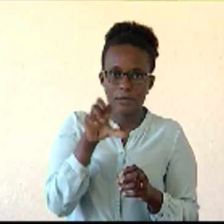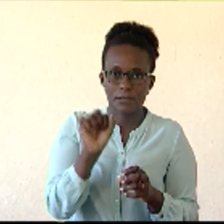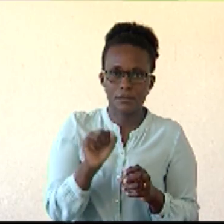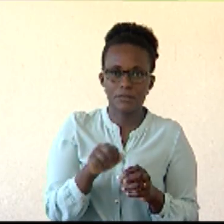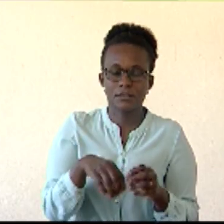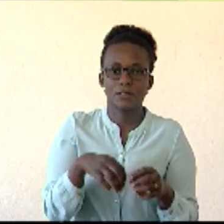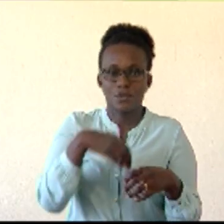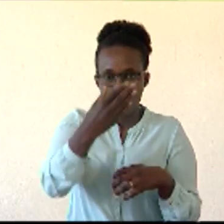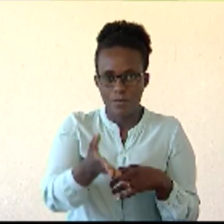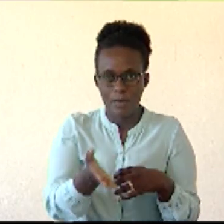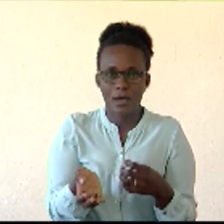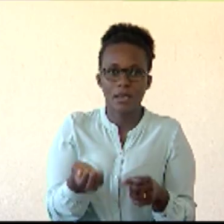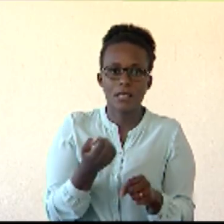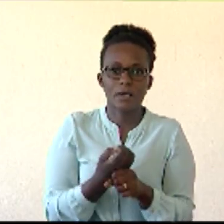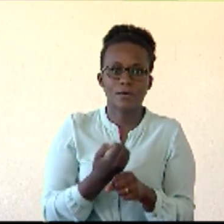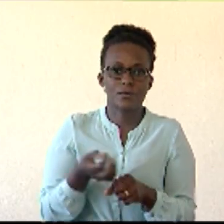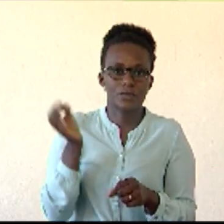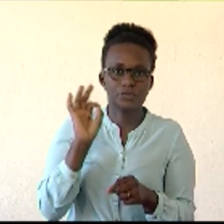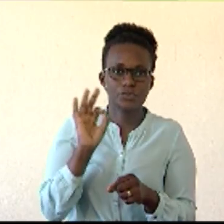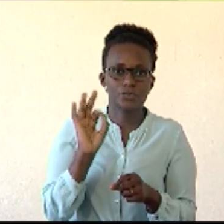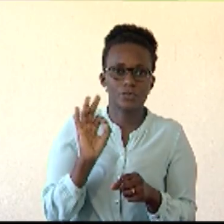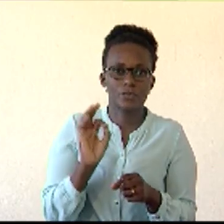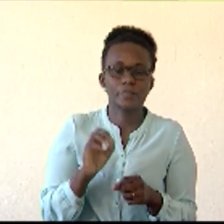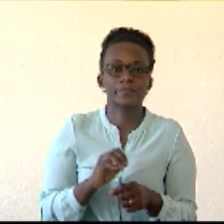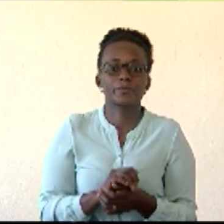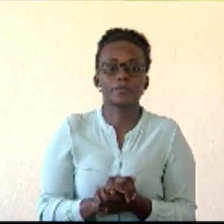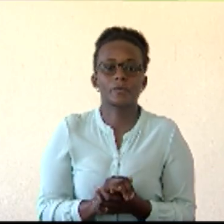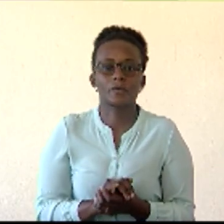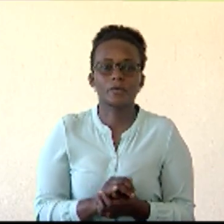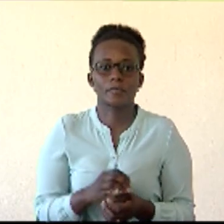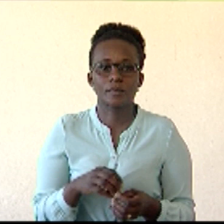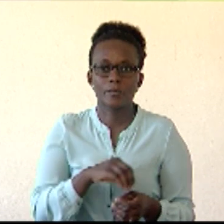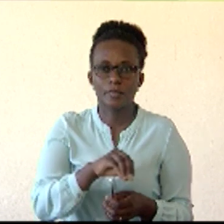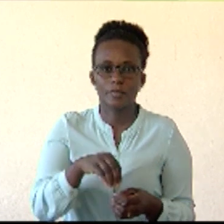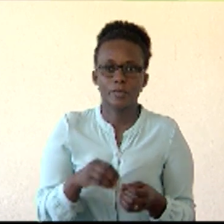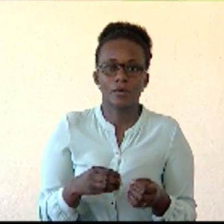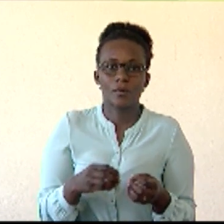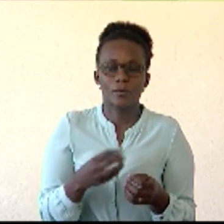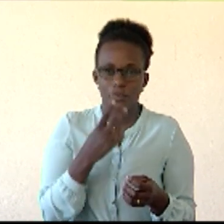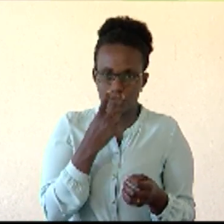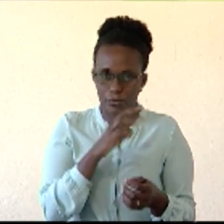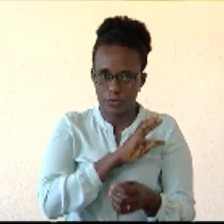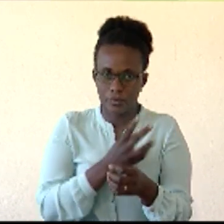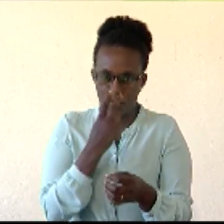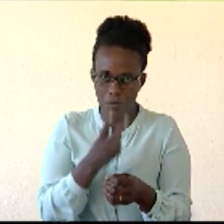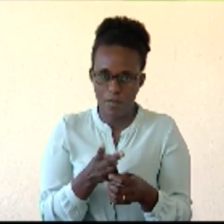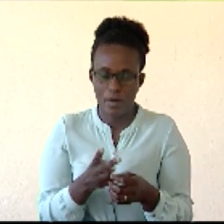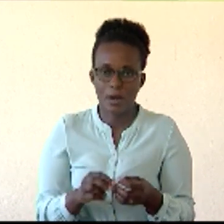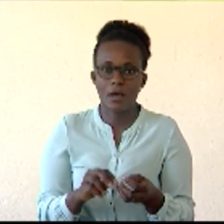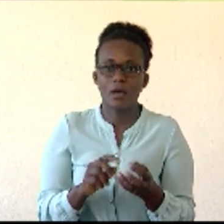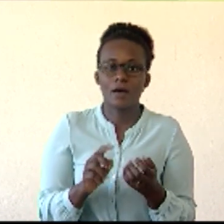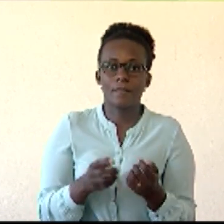so it is very important. So it has to be in its purest form. So how does purification take